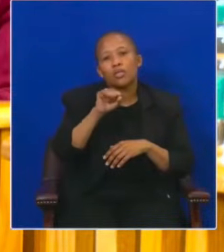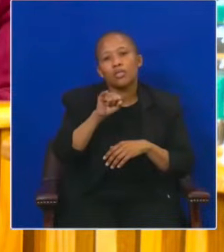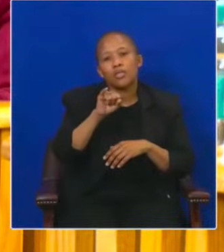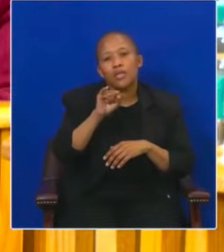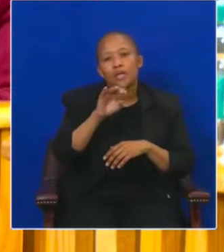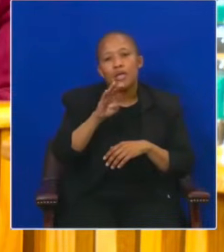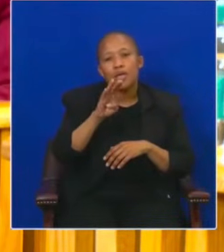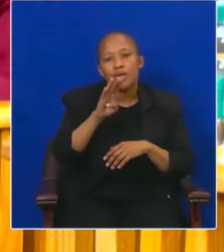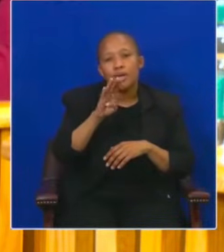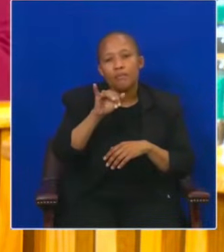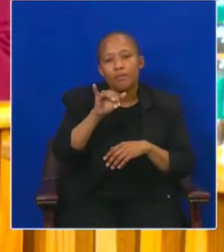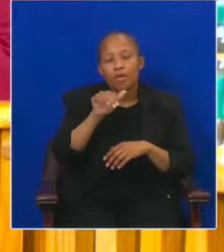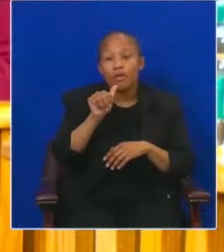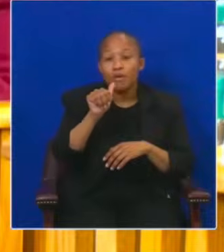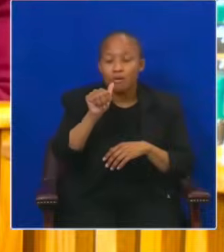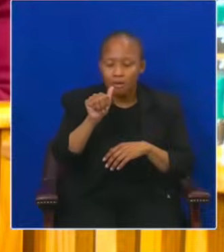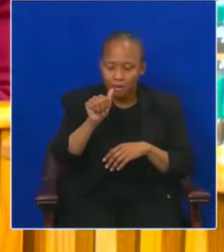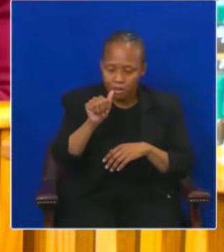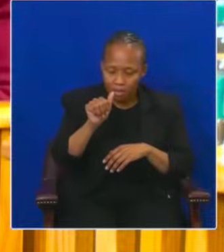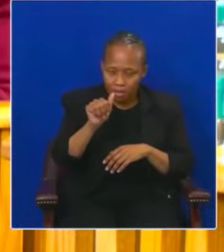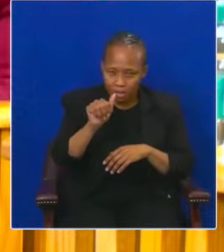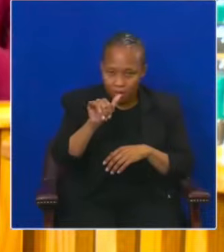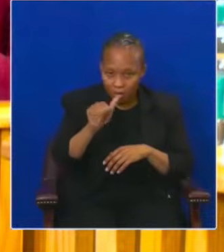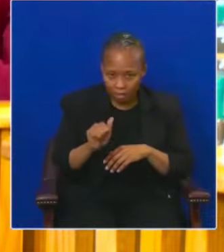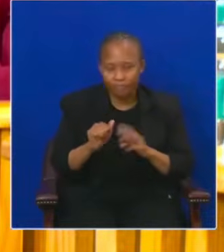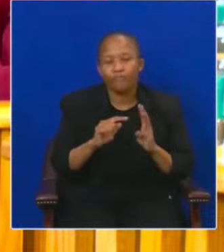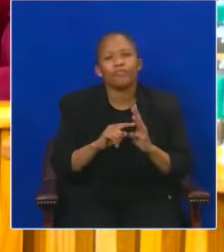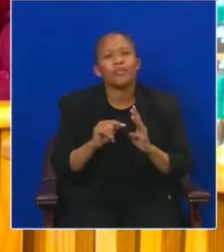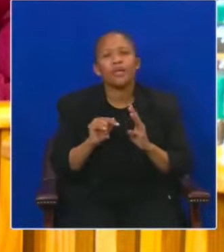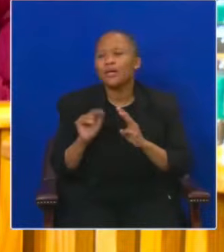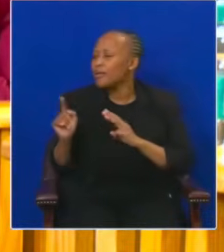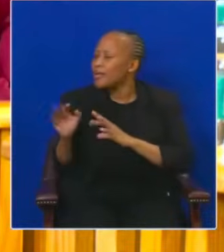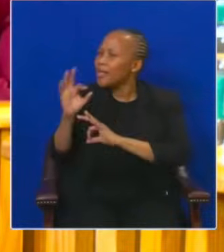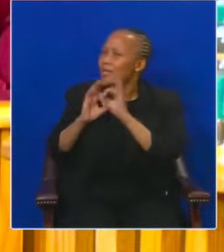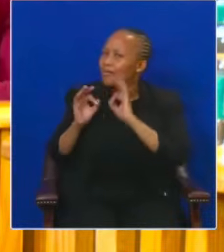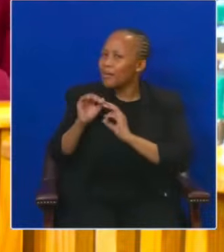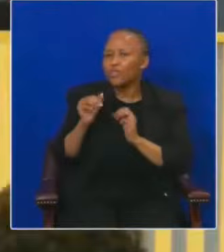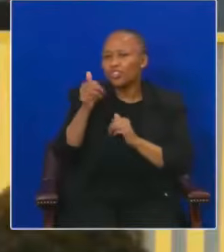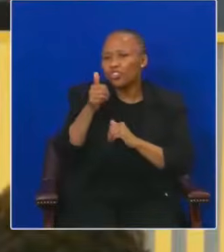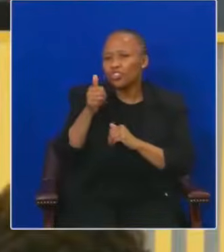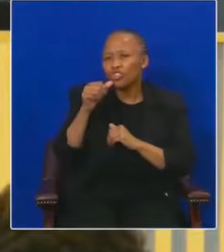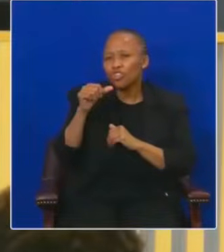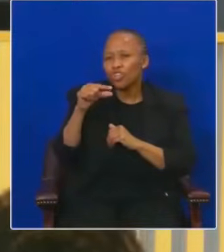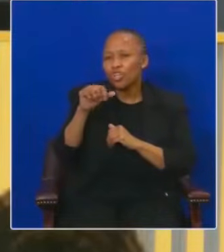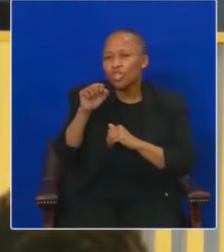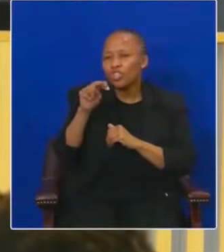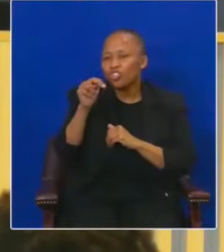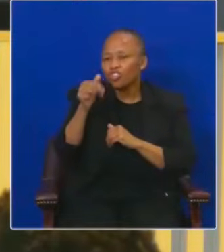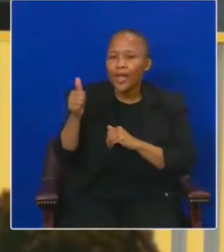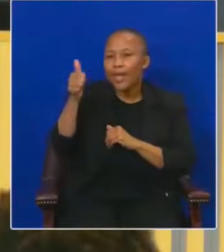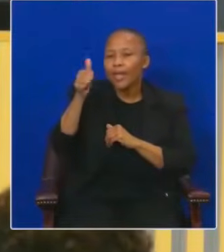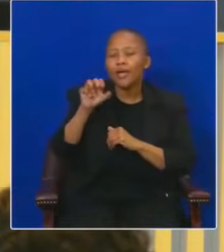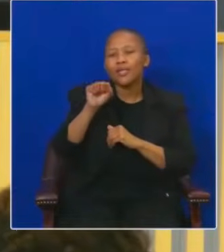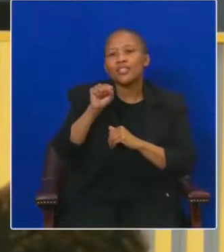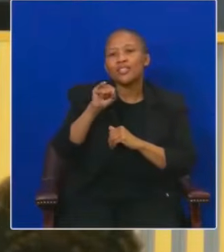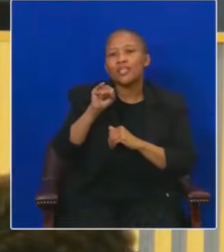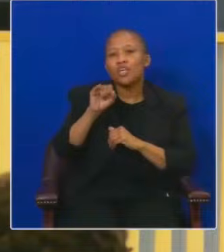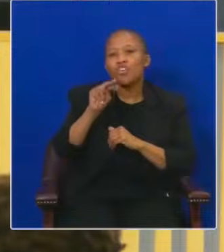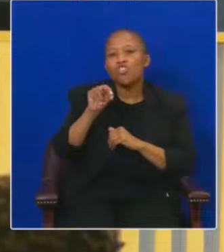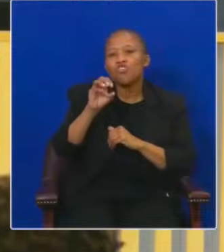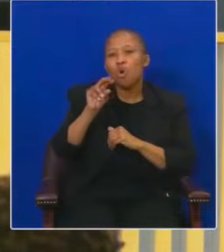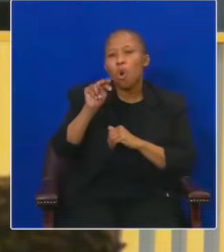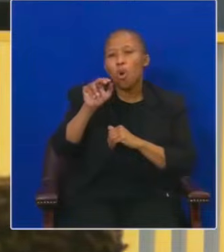I am not really sure about General Sinona, but I think